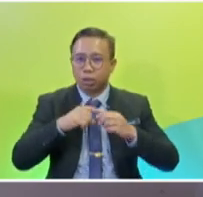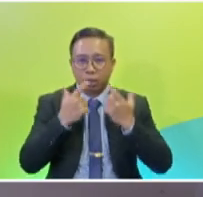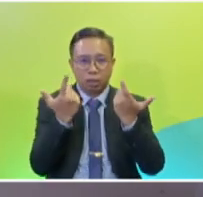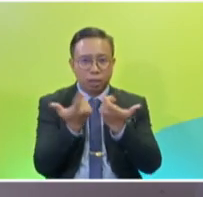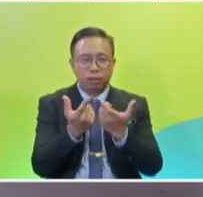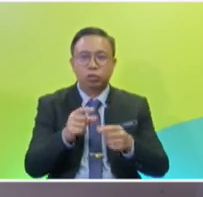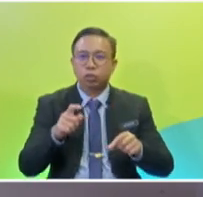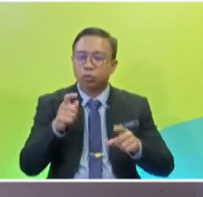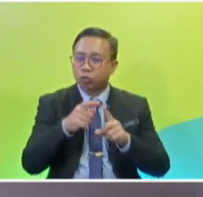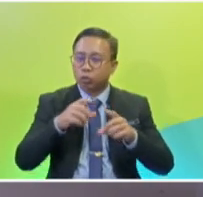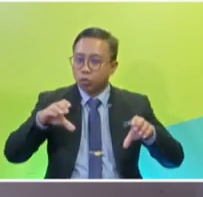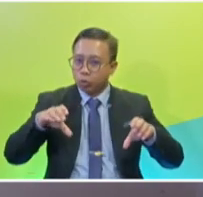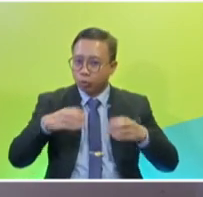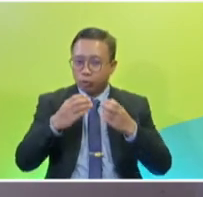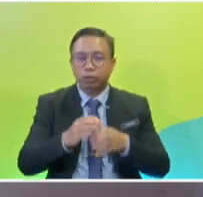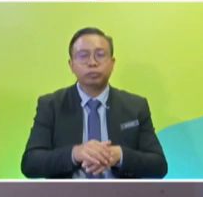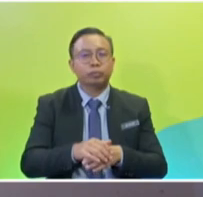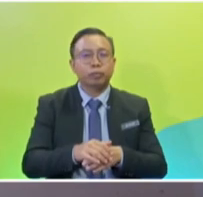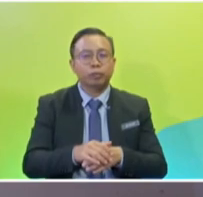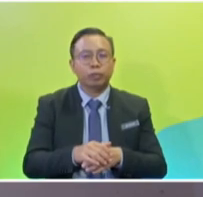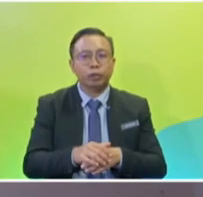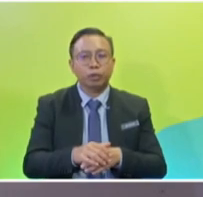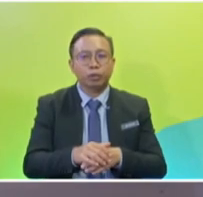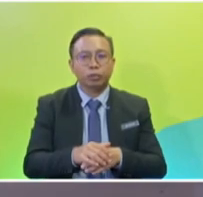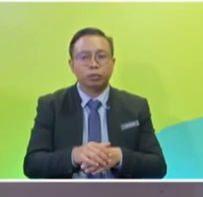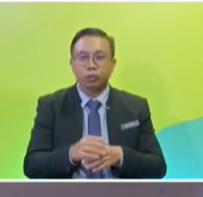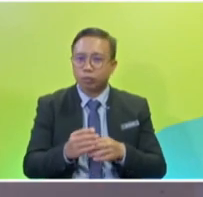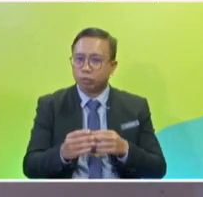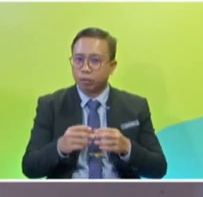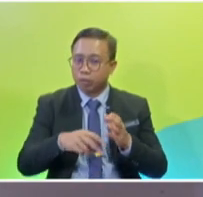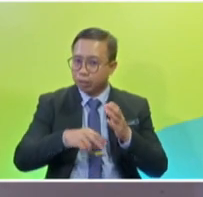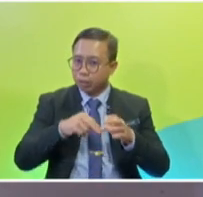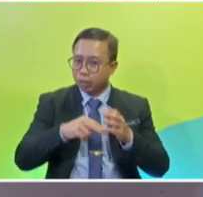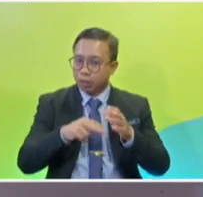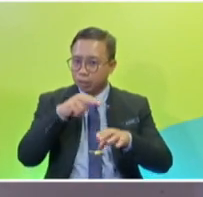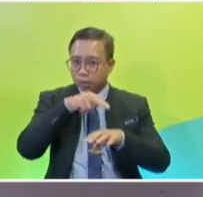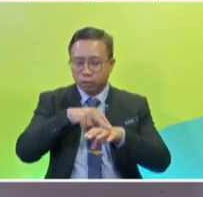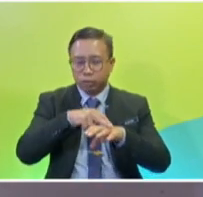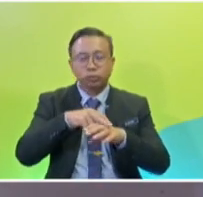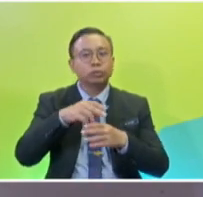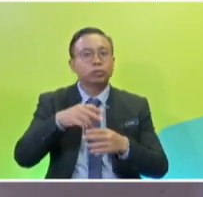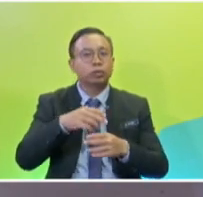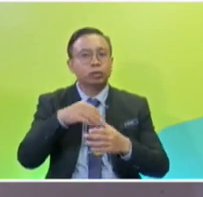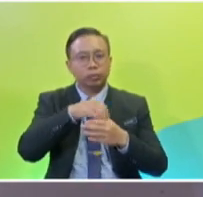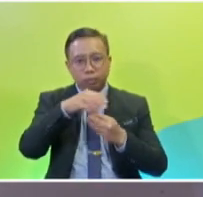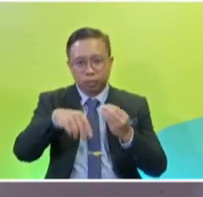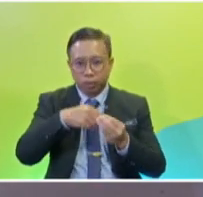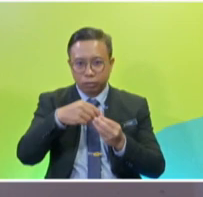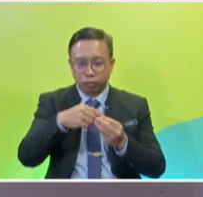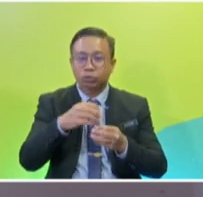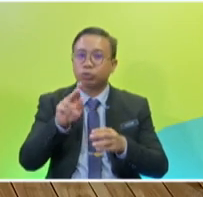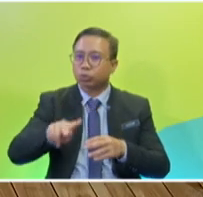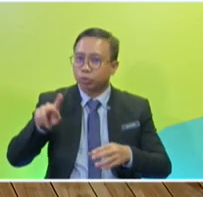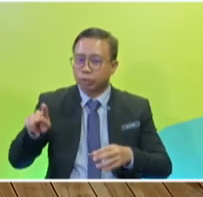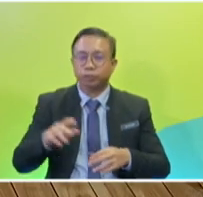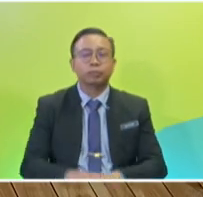to create a lively discussion. Right. And that also boosts up your the self-confidence among the students. Okay? Now, second part is you need